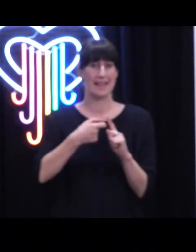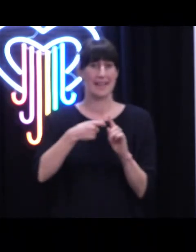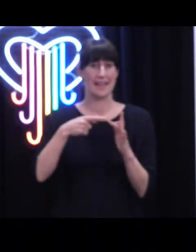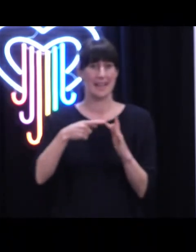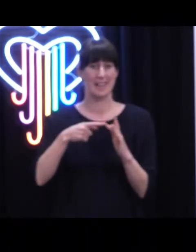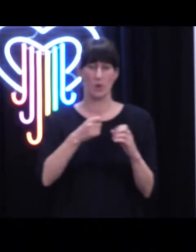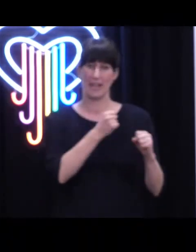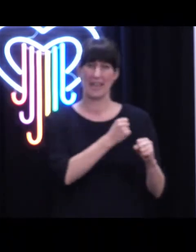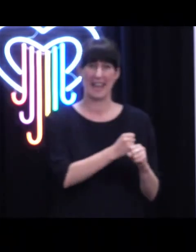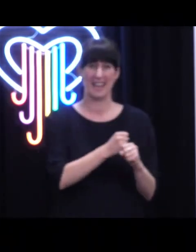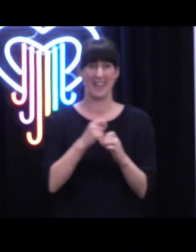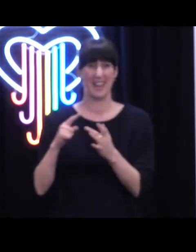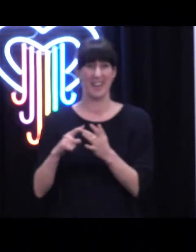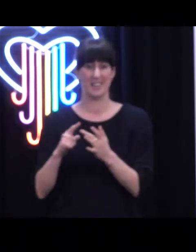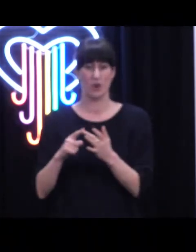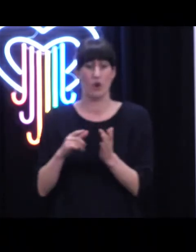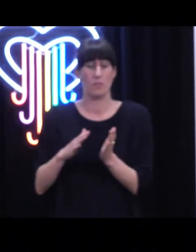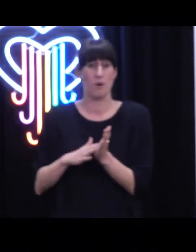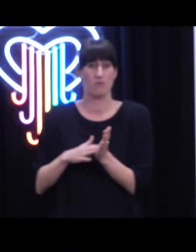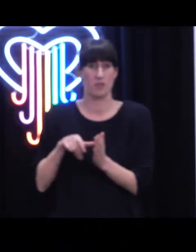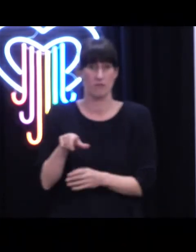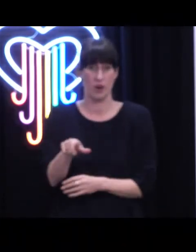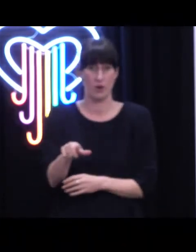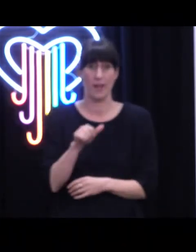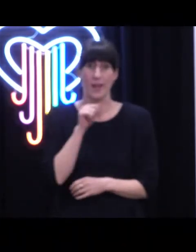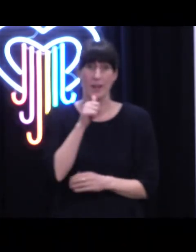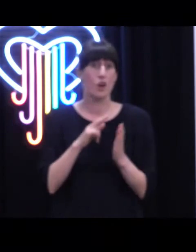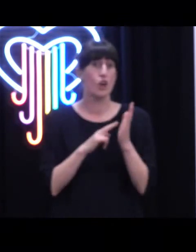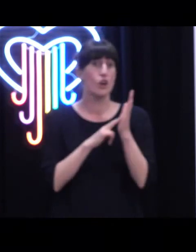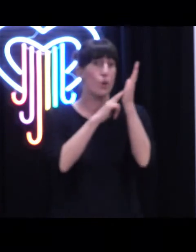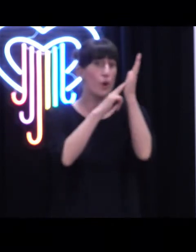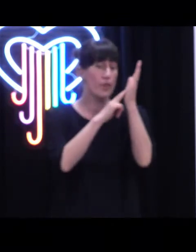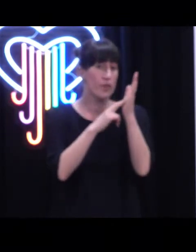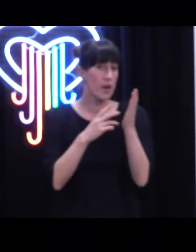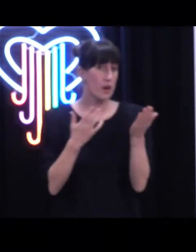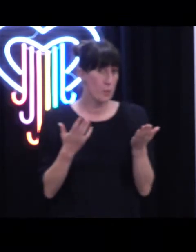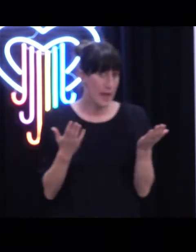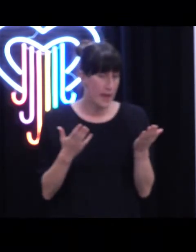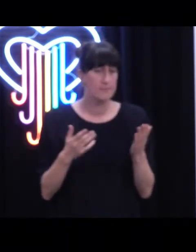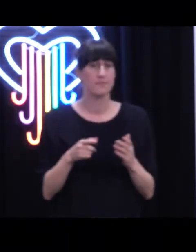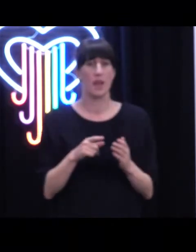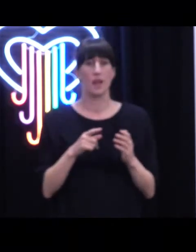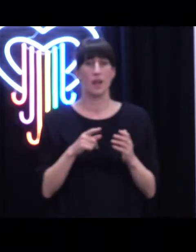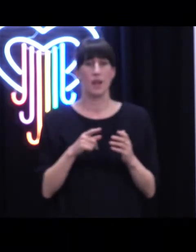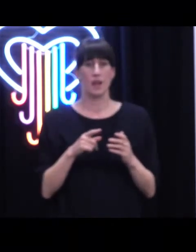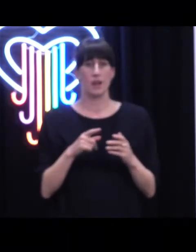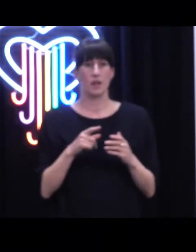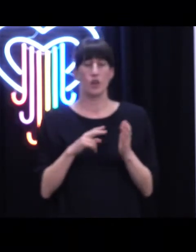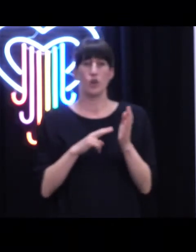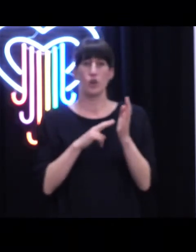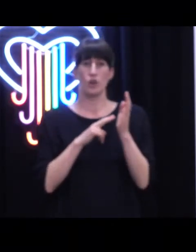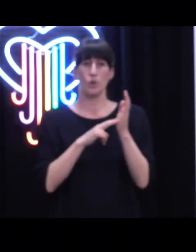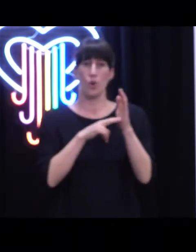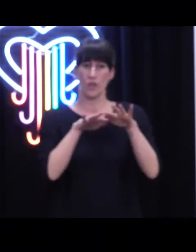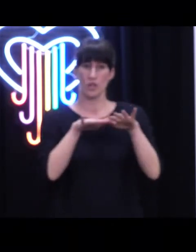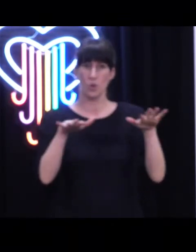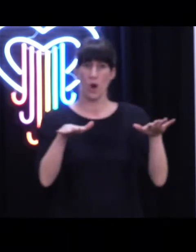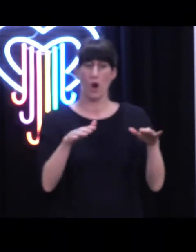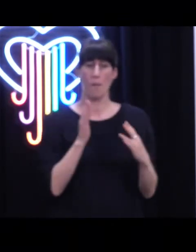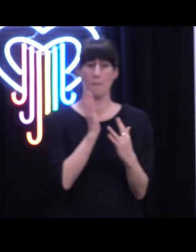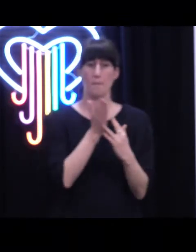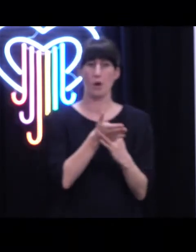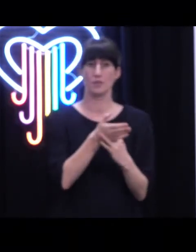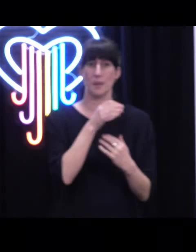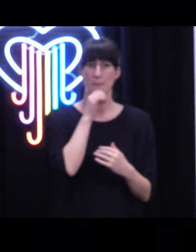Centre on Moran Road. If you're in the north, drop into the North Shore Airport drive-through vaccination centre on Postman